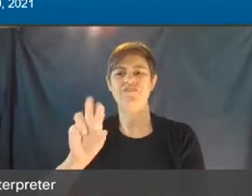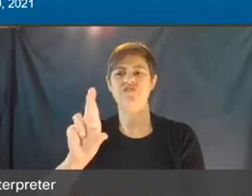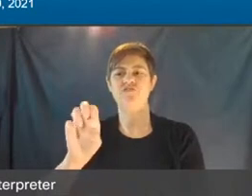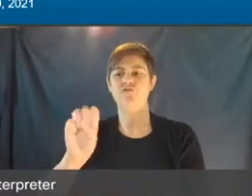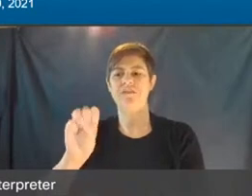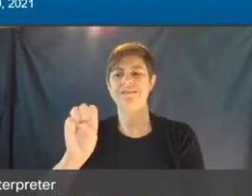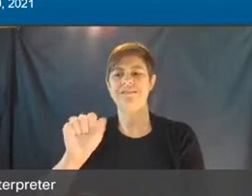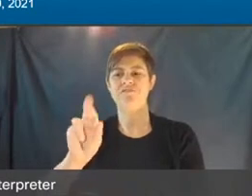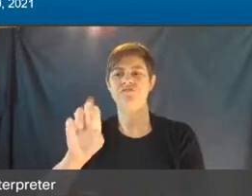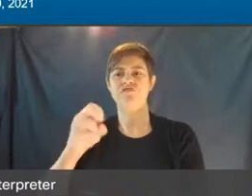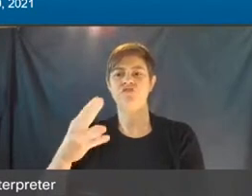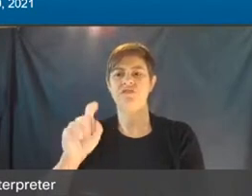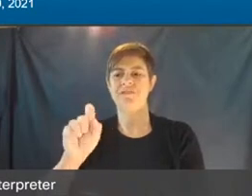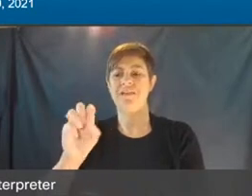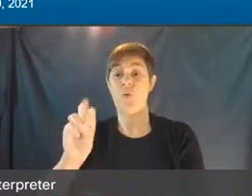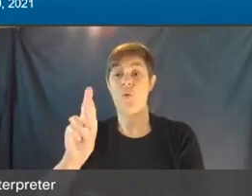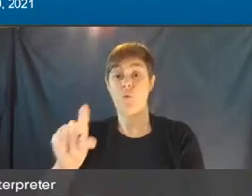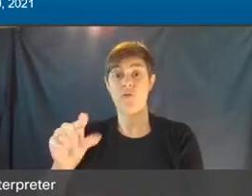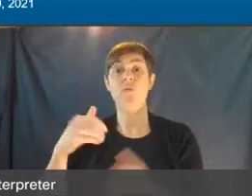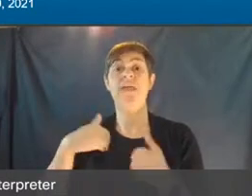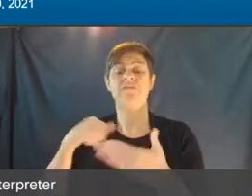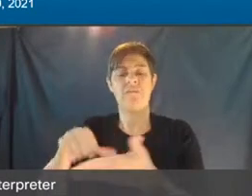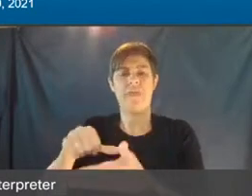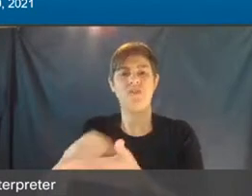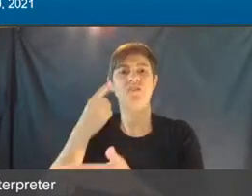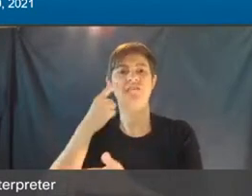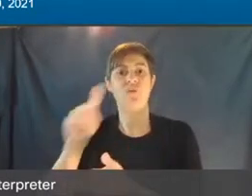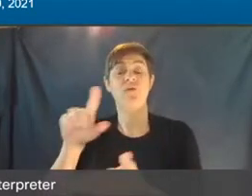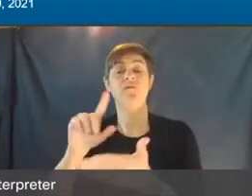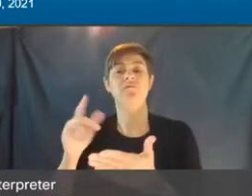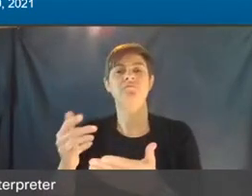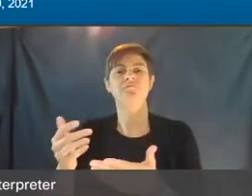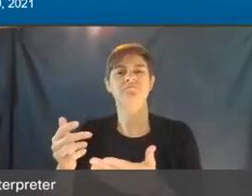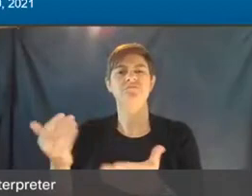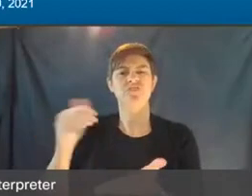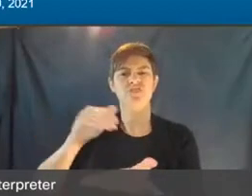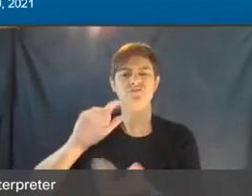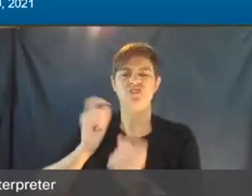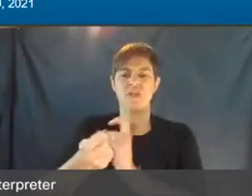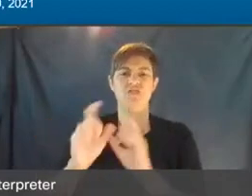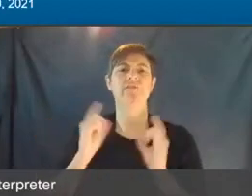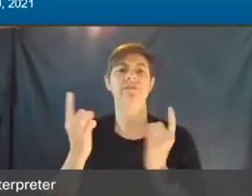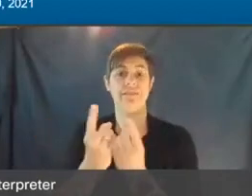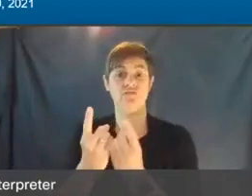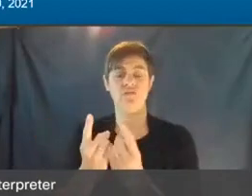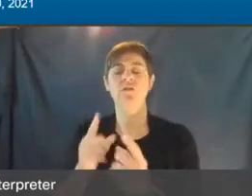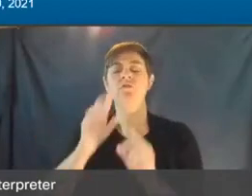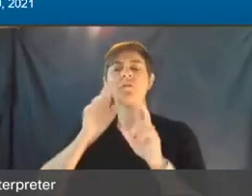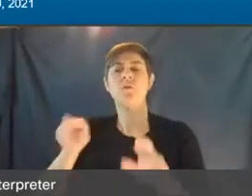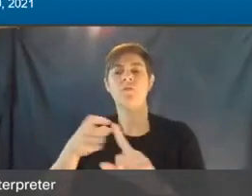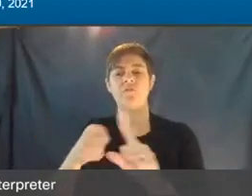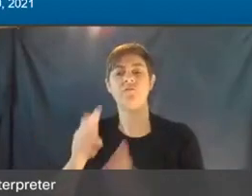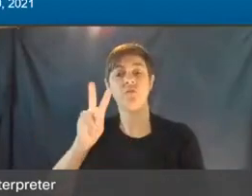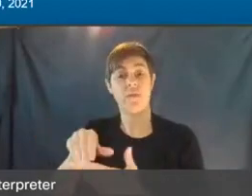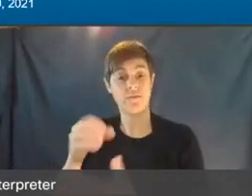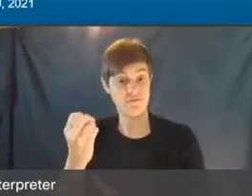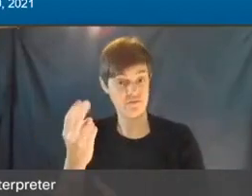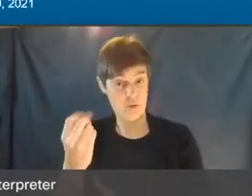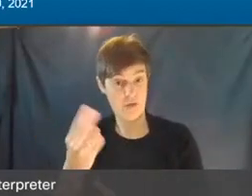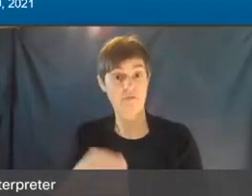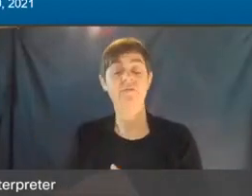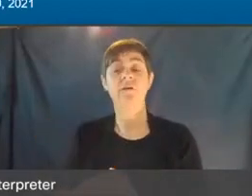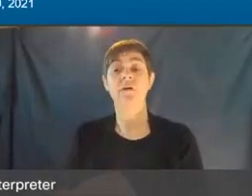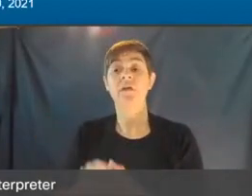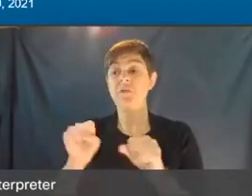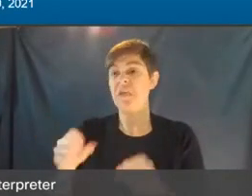ksledgeresearch.org, we have a webpage for redistricting. On that page, you'll find reports from 2012. You can see all the